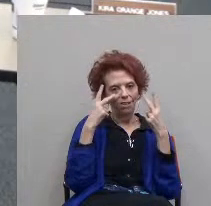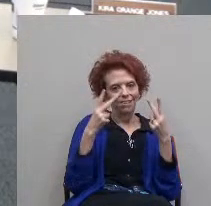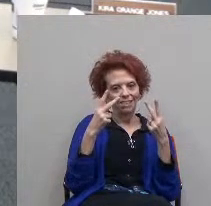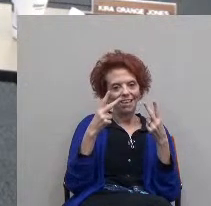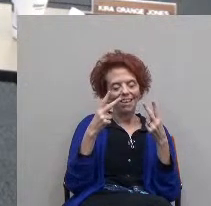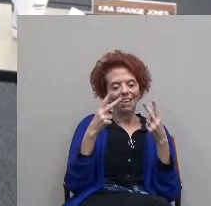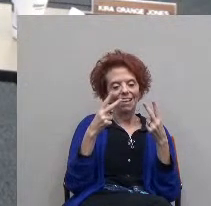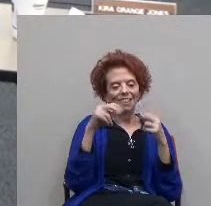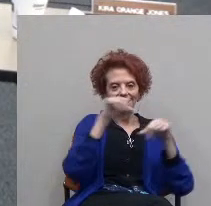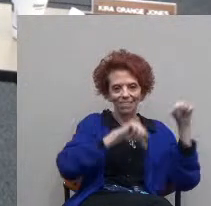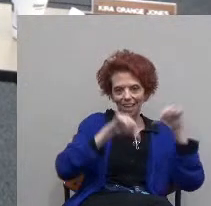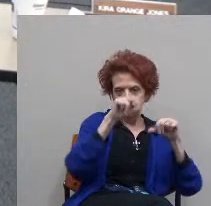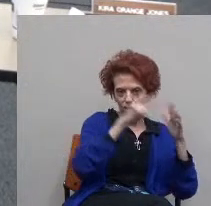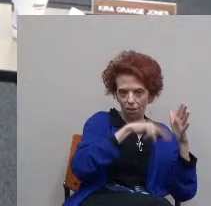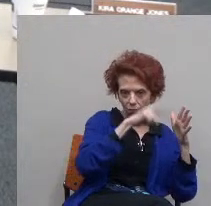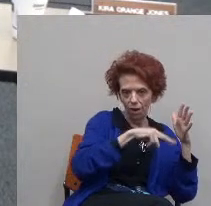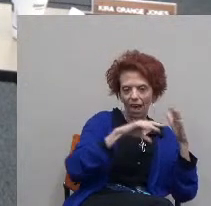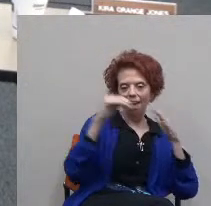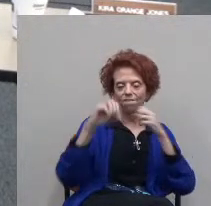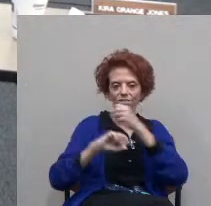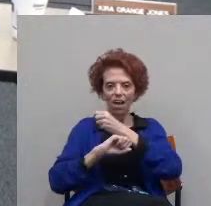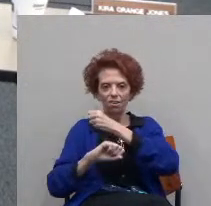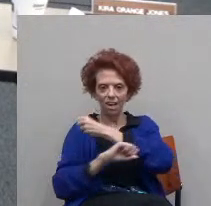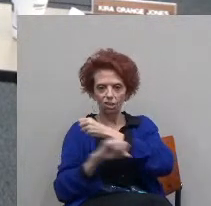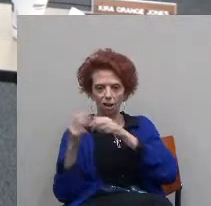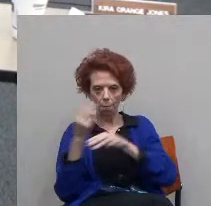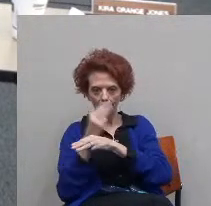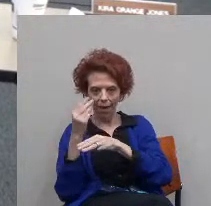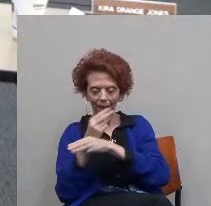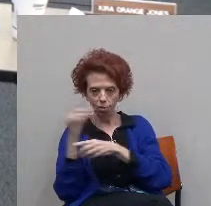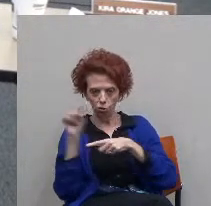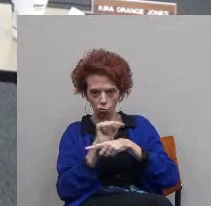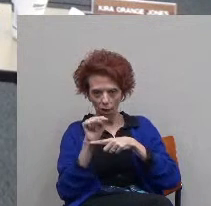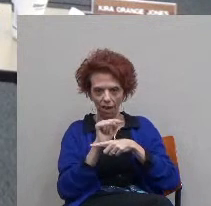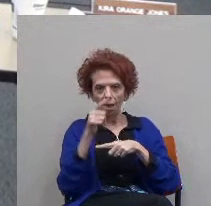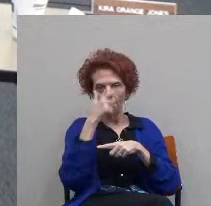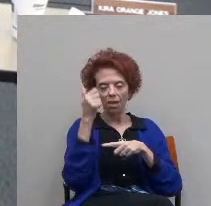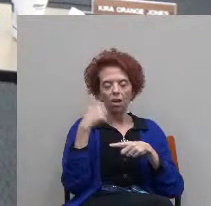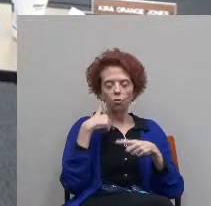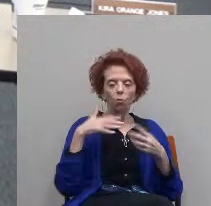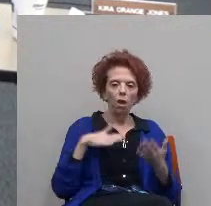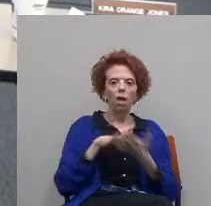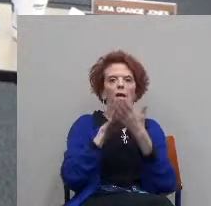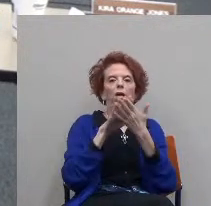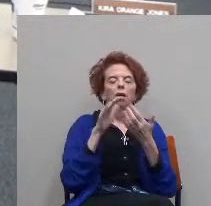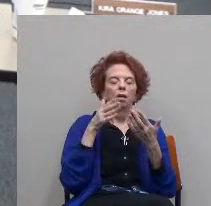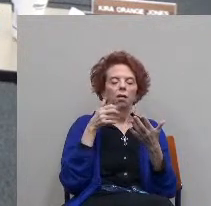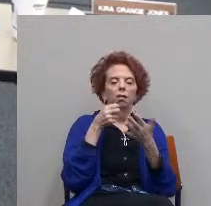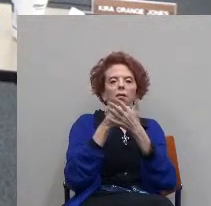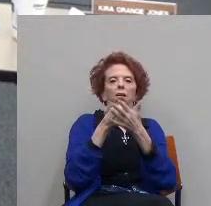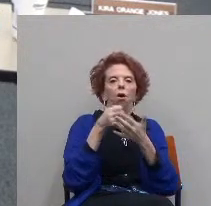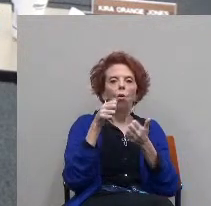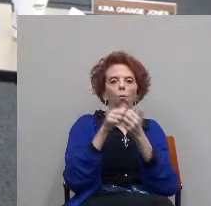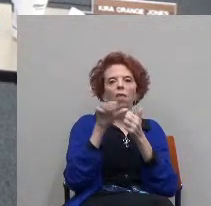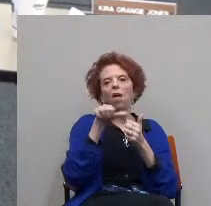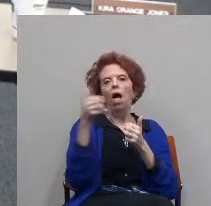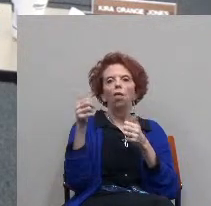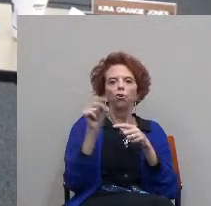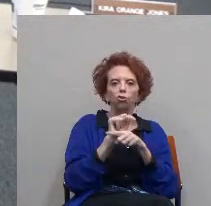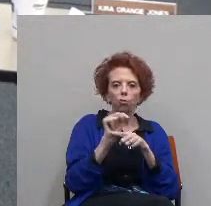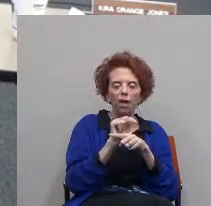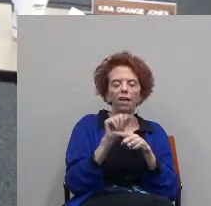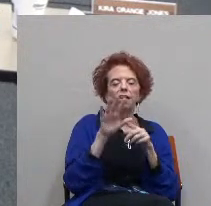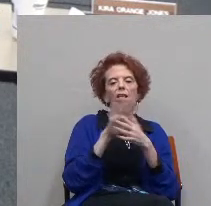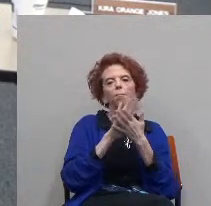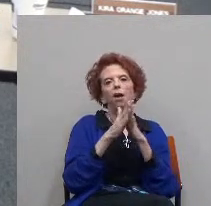of reading and the foundations of math training that we want to do, because we're going up against all these other trainings. And so they're starting to